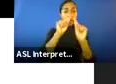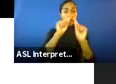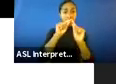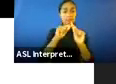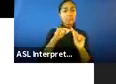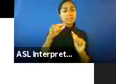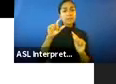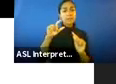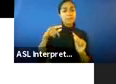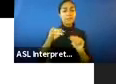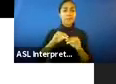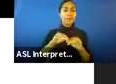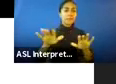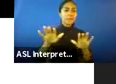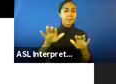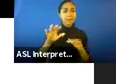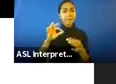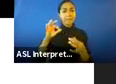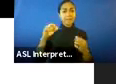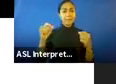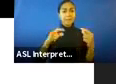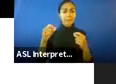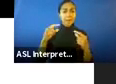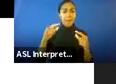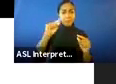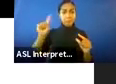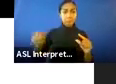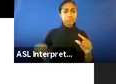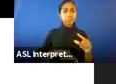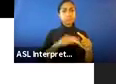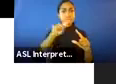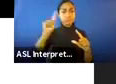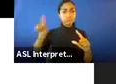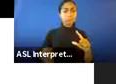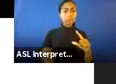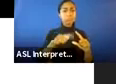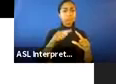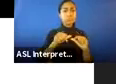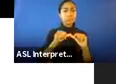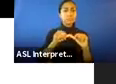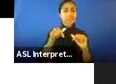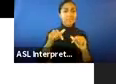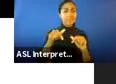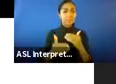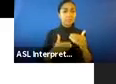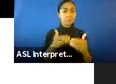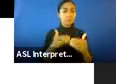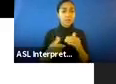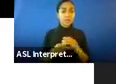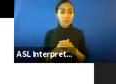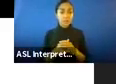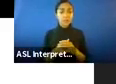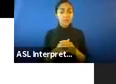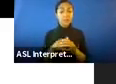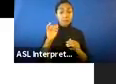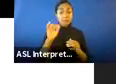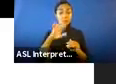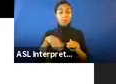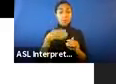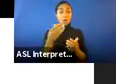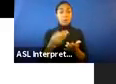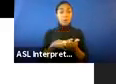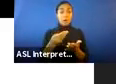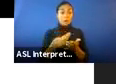feedback loop that continues to grow this process, which is this wealth concentration is